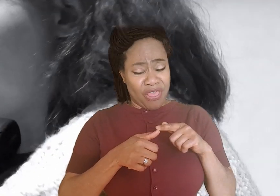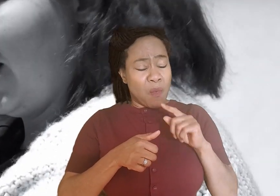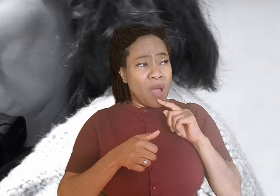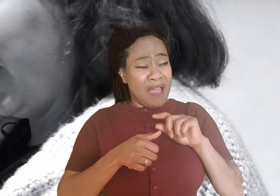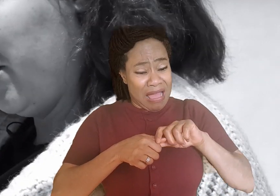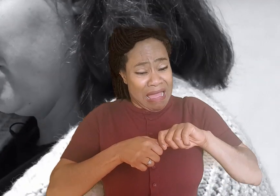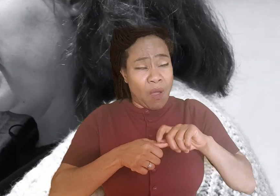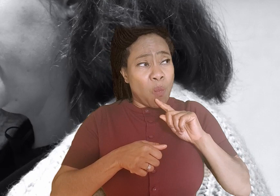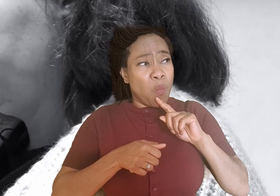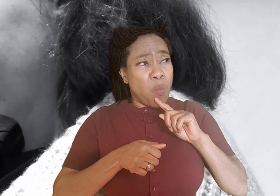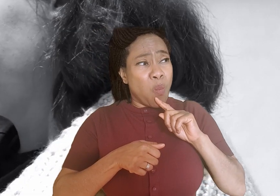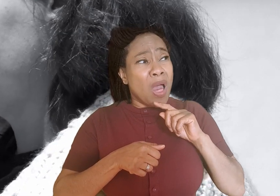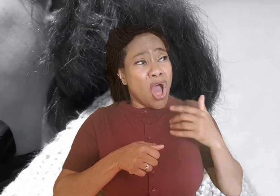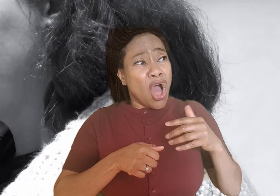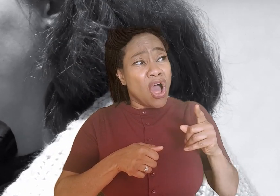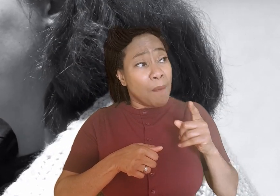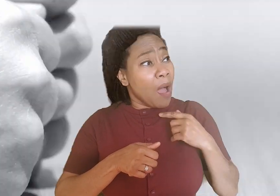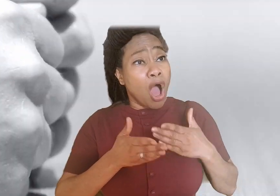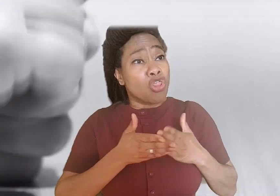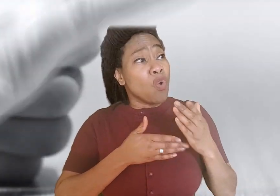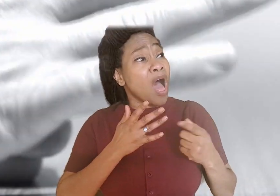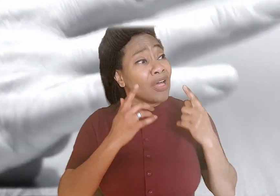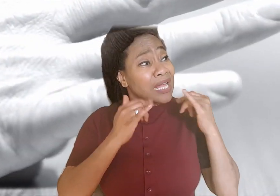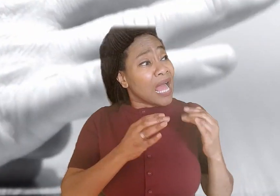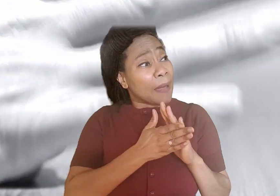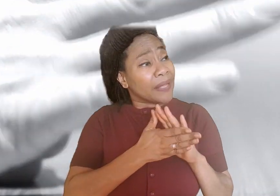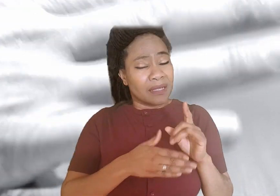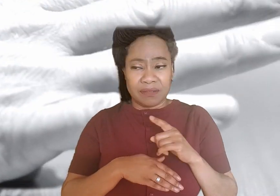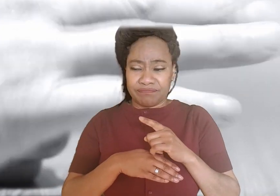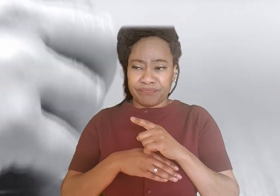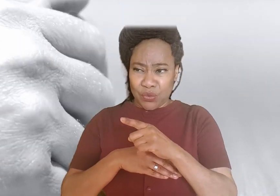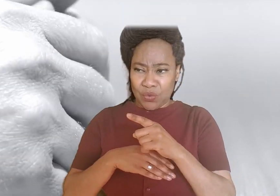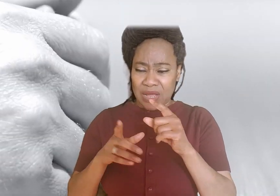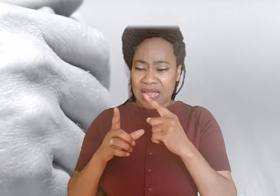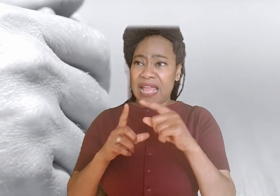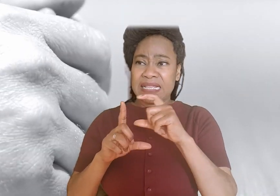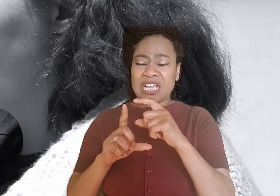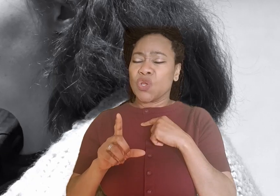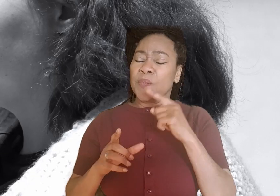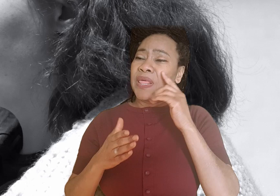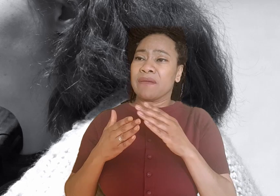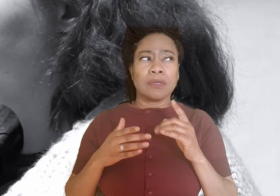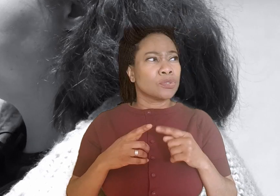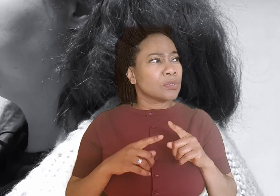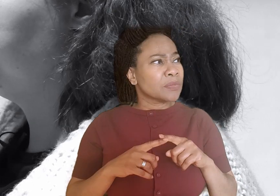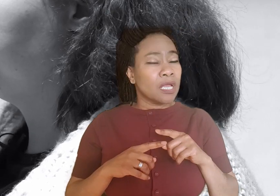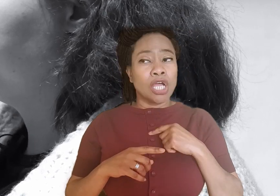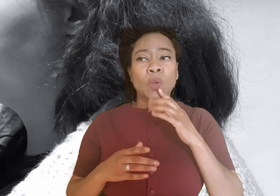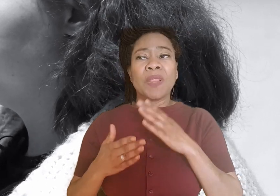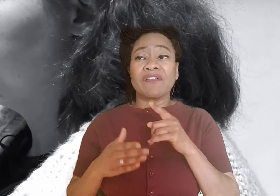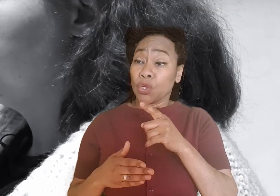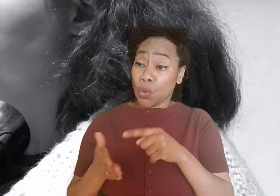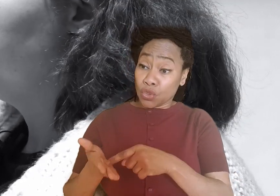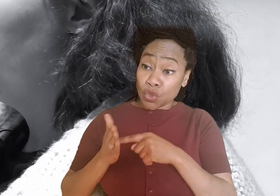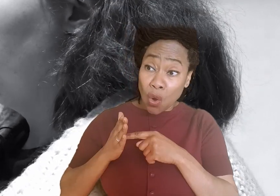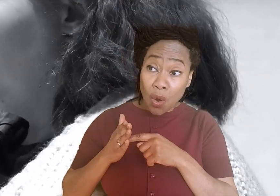but I'll happily go through the rest of the Baton score with you. Well, I don't believe that you have Ehlers-Danlos. Excuse me? I don't believe you, and you're not willing to demonstrate that you have